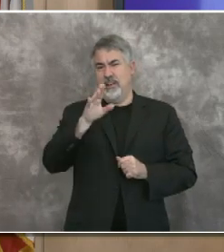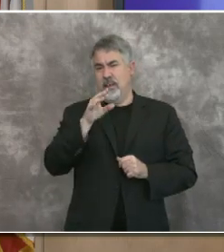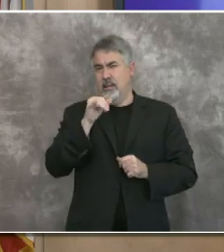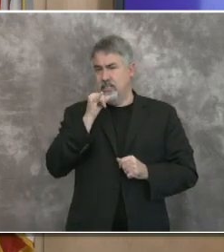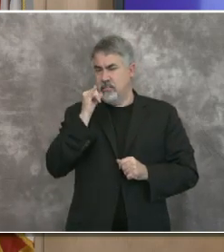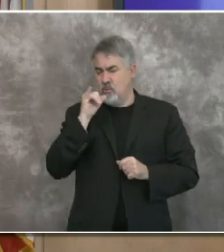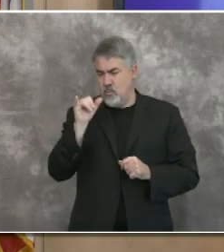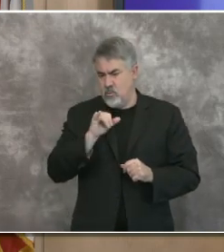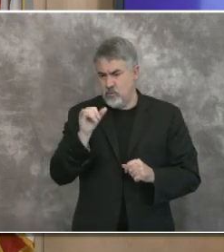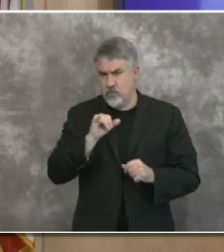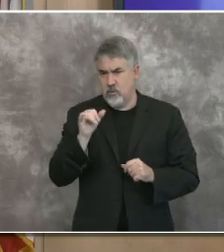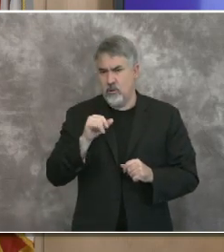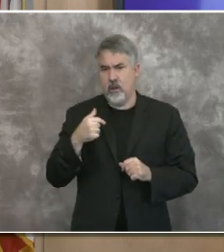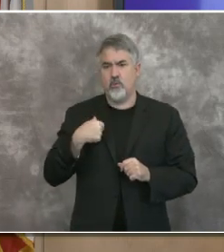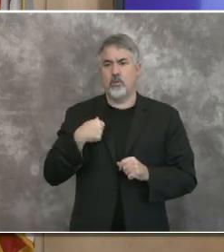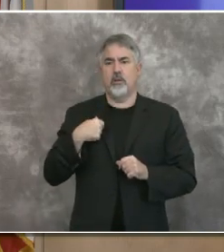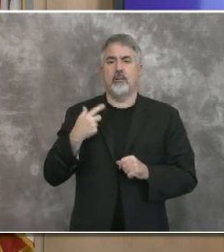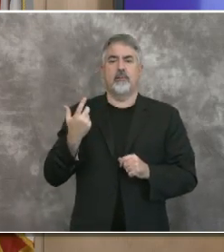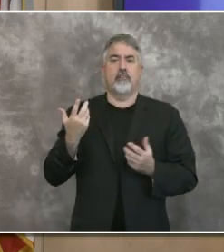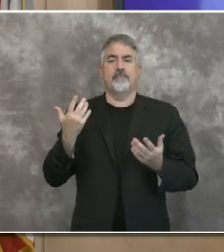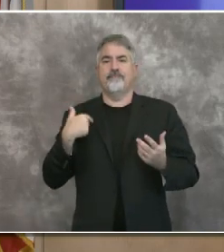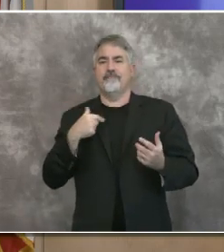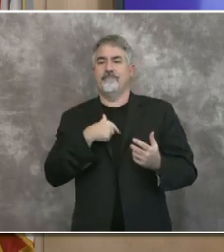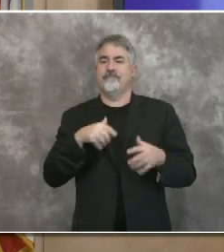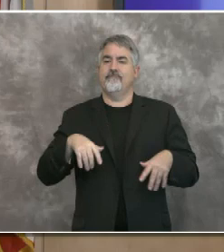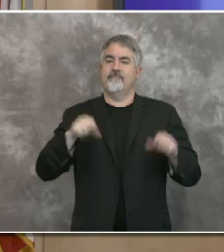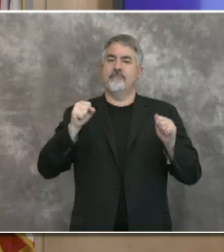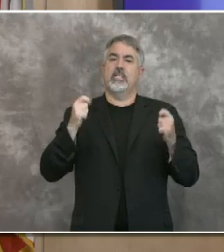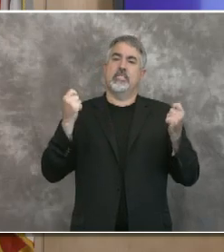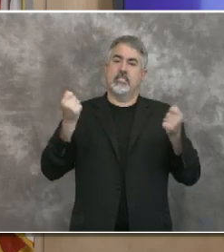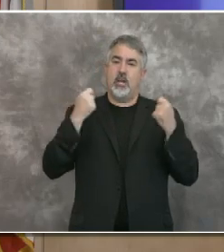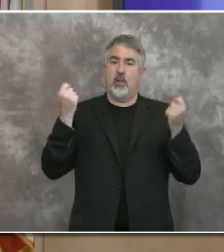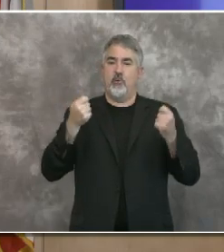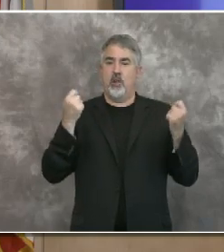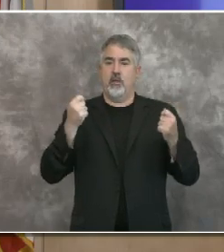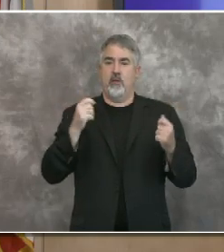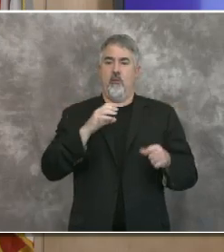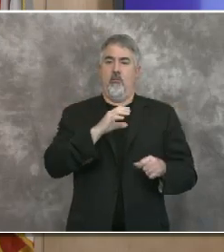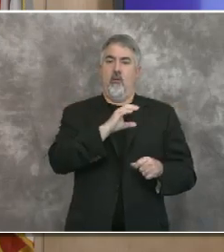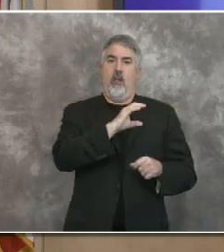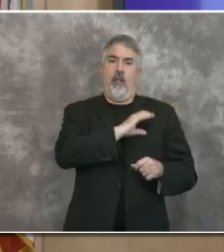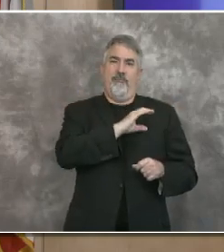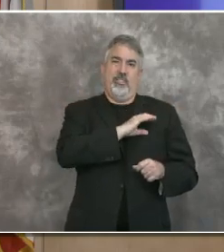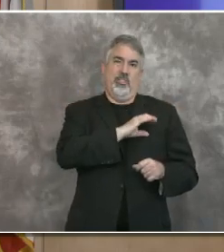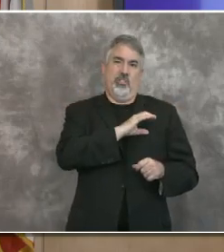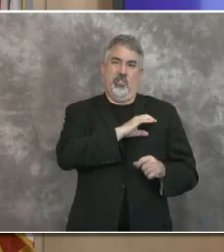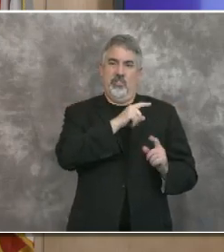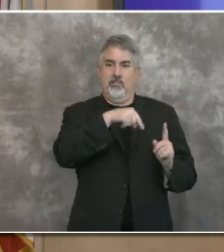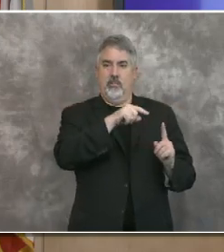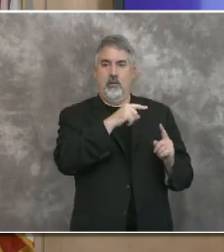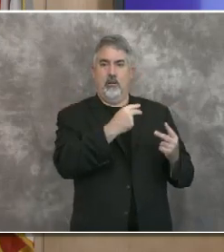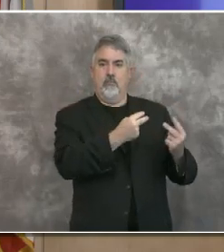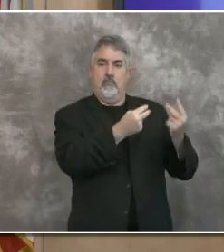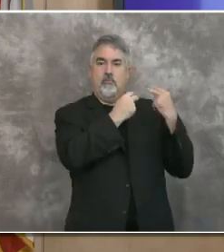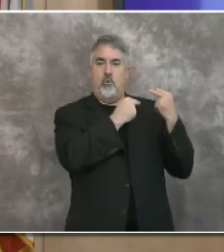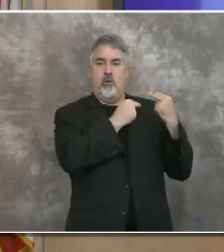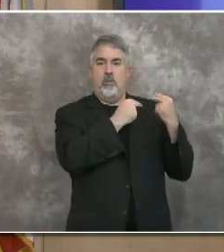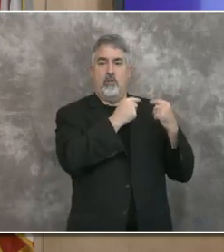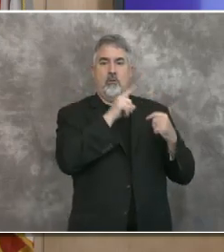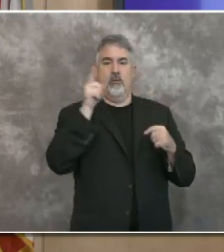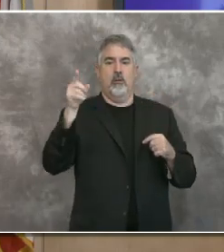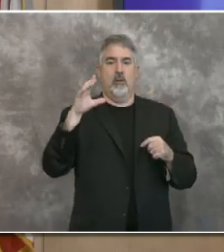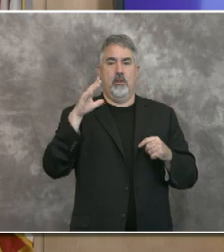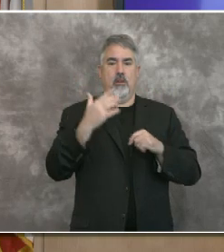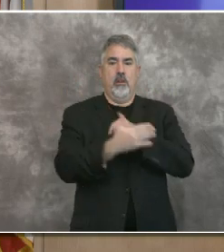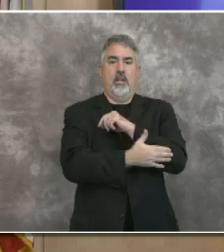normally hold a ceremony at the Law Enforcement Memorial at the County Administration Center to remember those law enforcement personnel in our